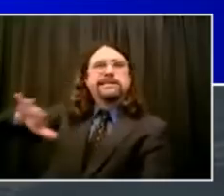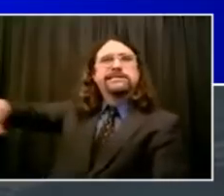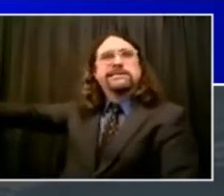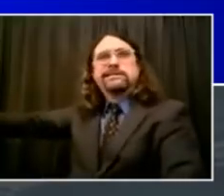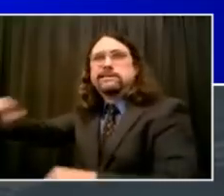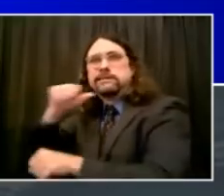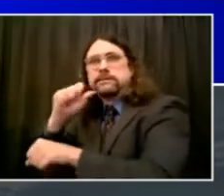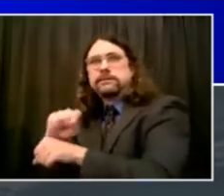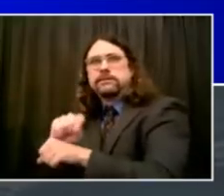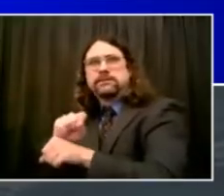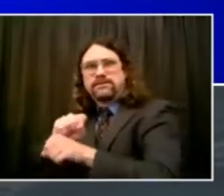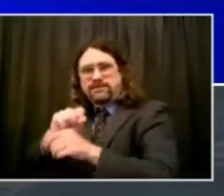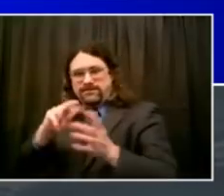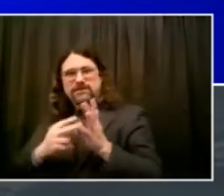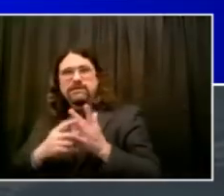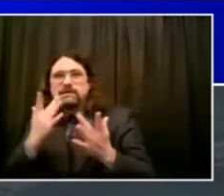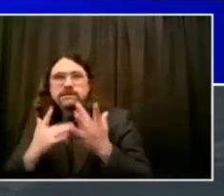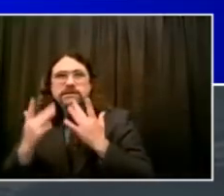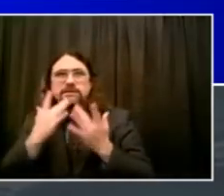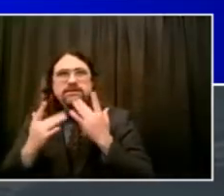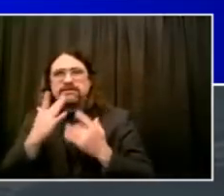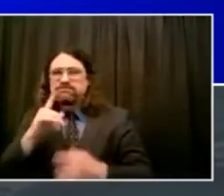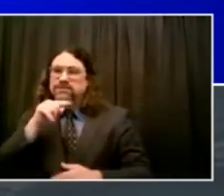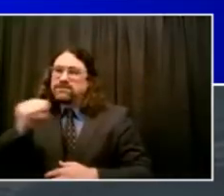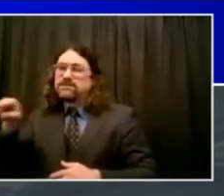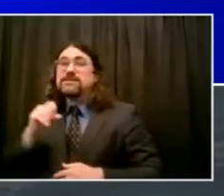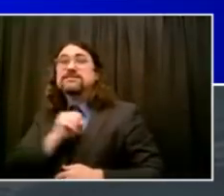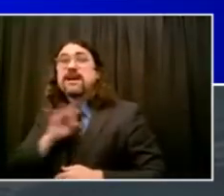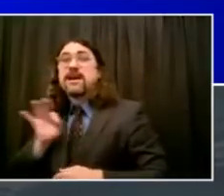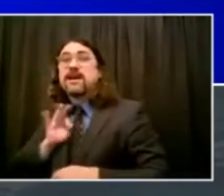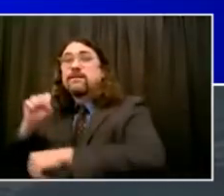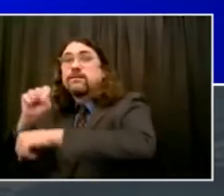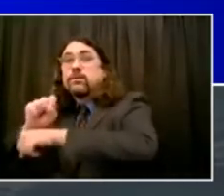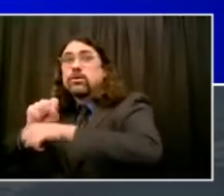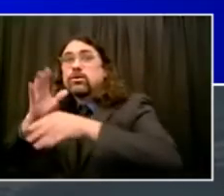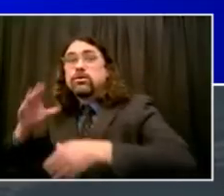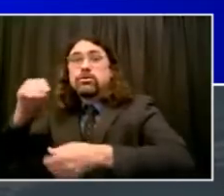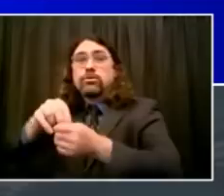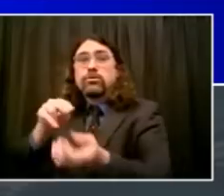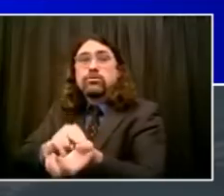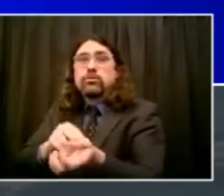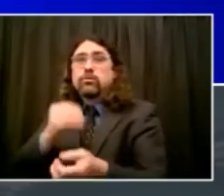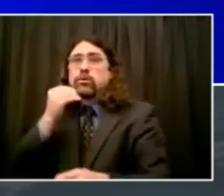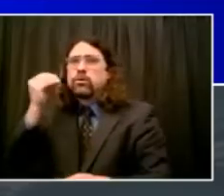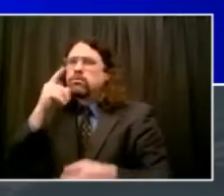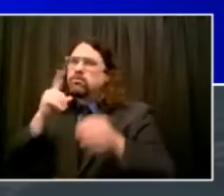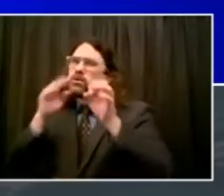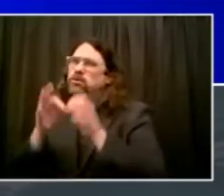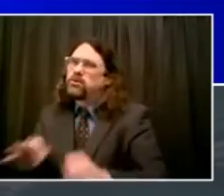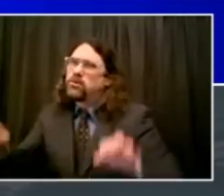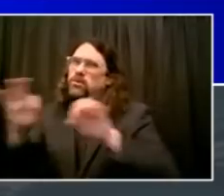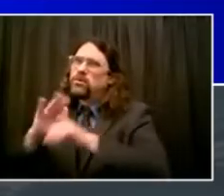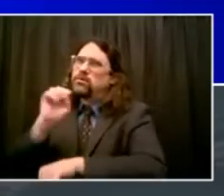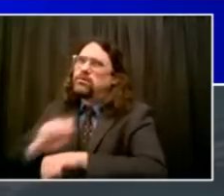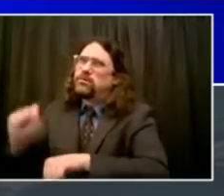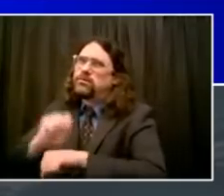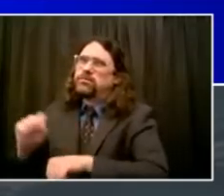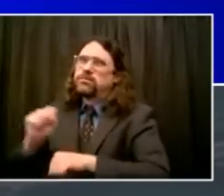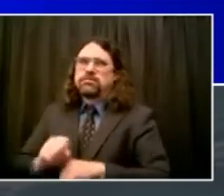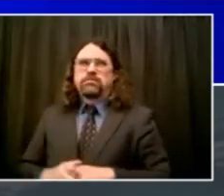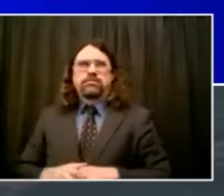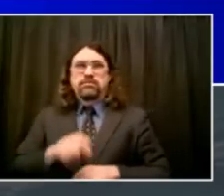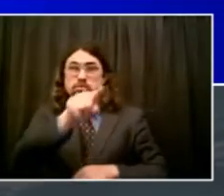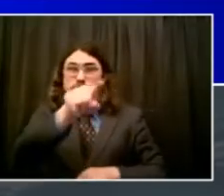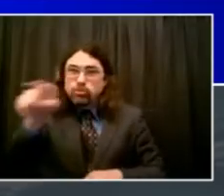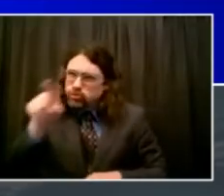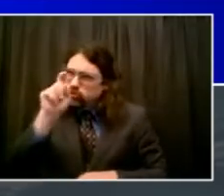say, I want to offer my thanks, but please, if you know anyone who works with our seniors, if you know anyone who works in a nursing home, thank them, because they deserve